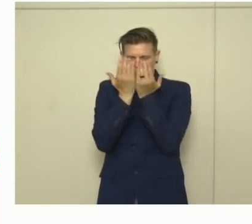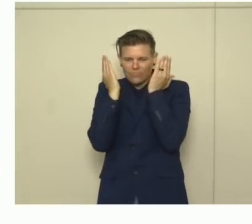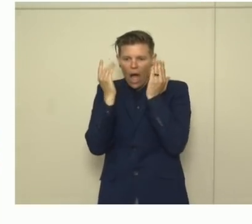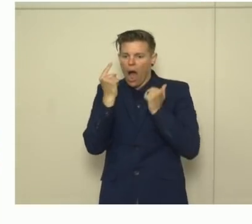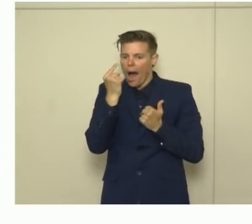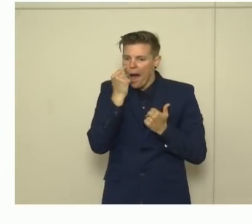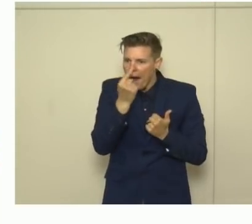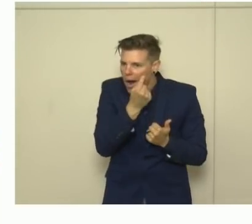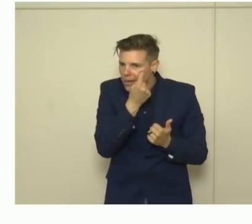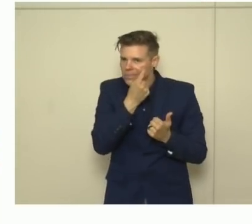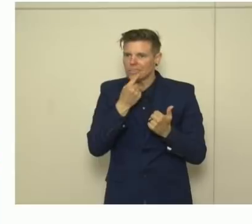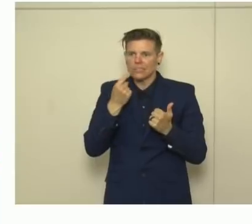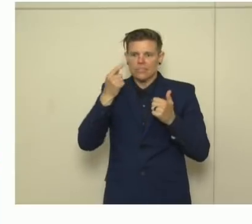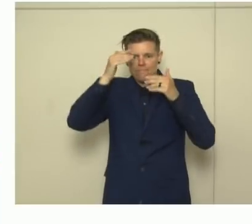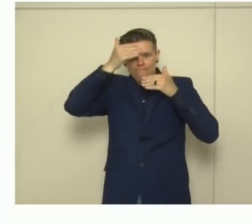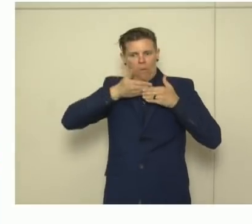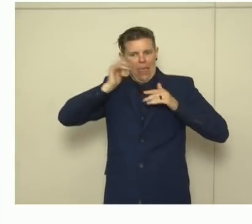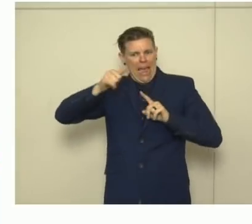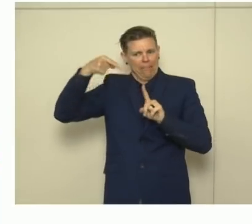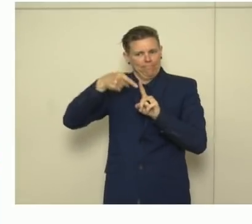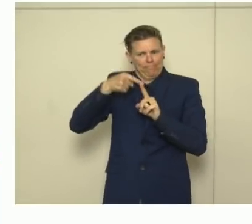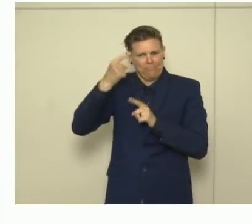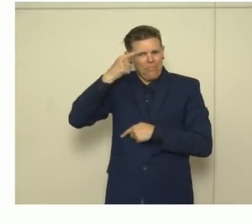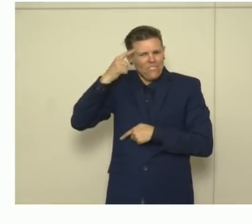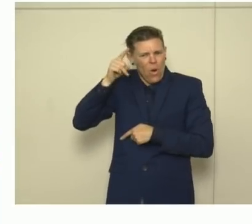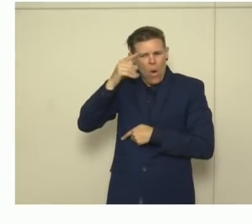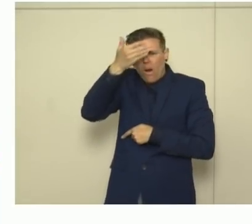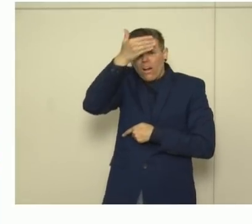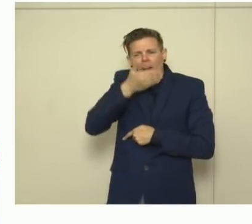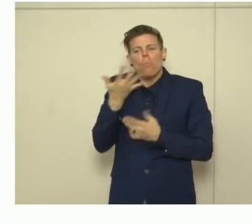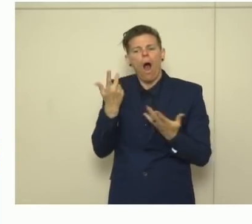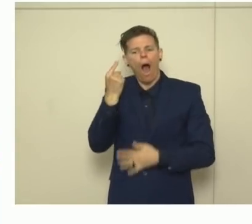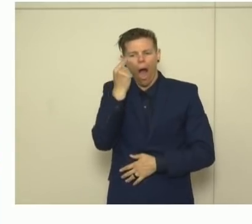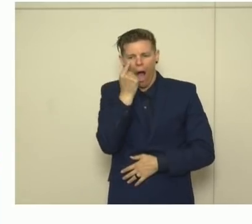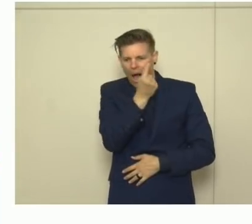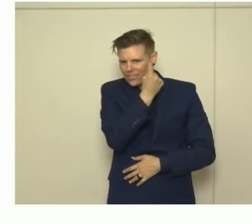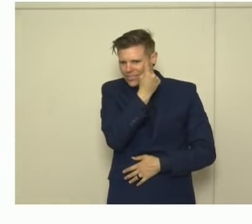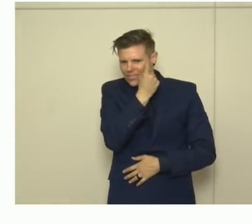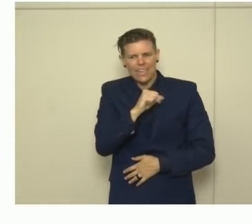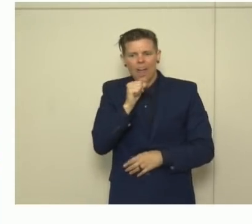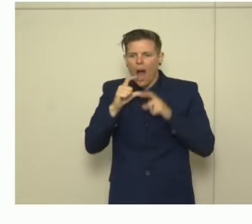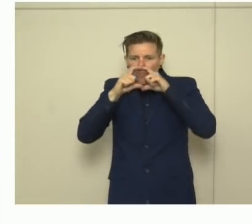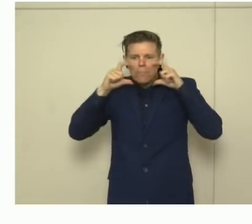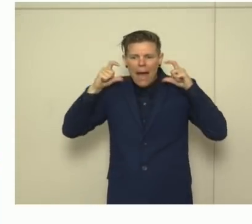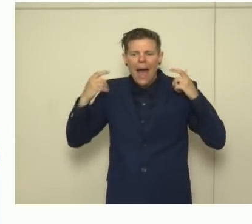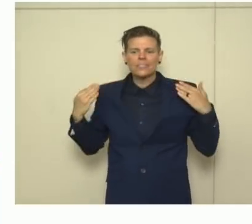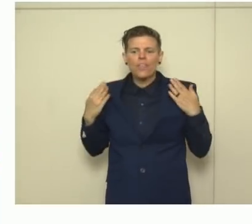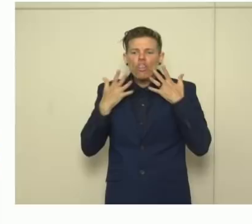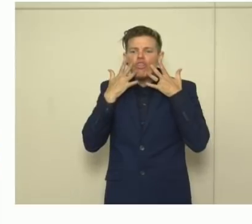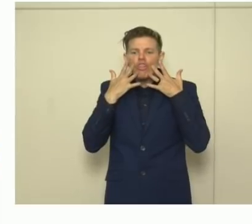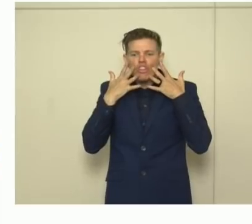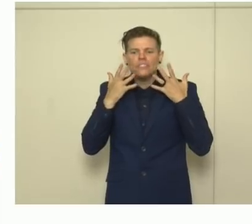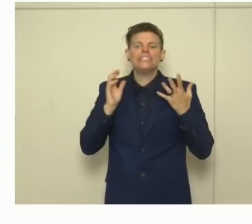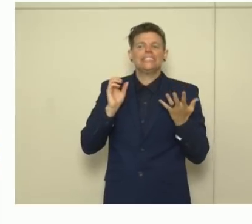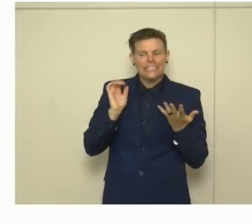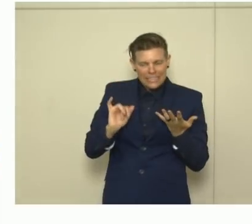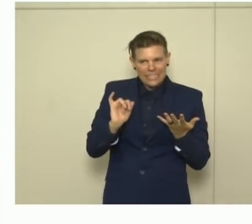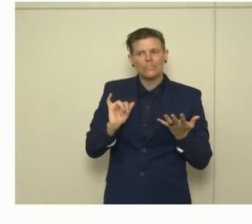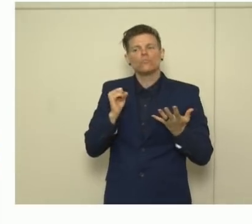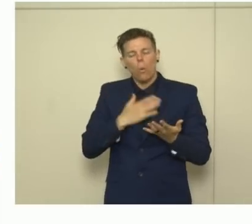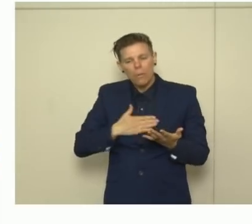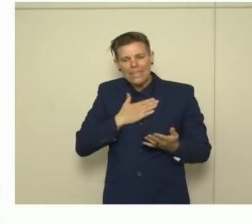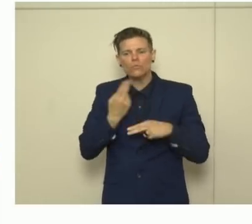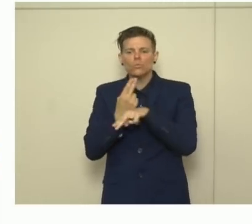to protect you from getting water droplets in your eyes that could infect you. We're really asking everyone to combine a